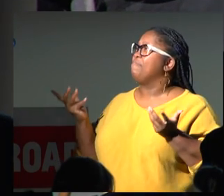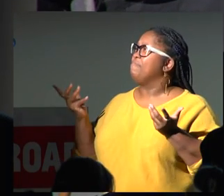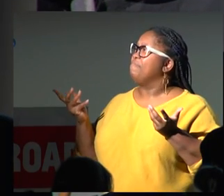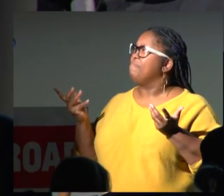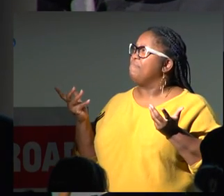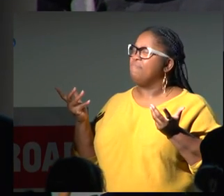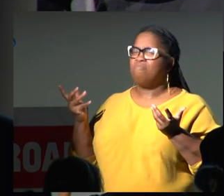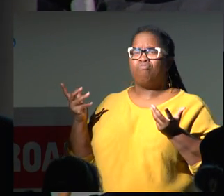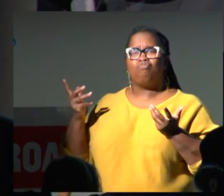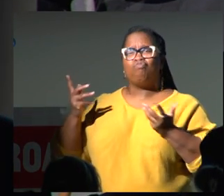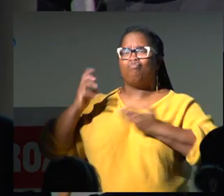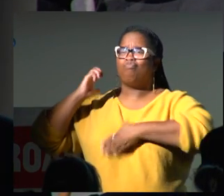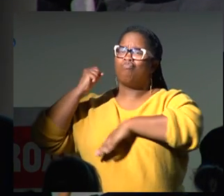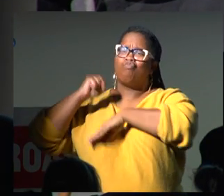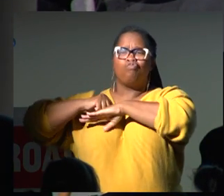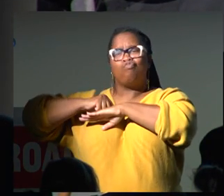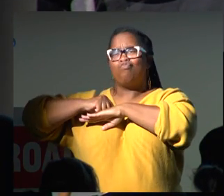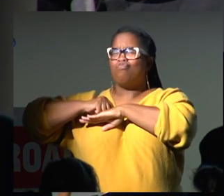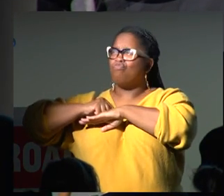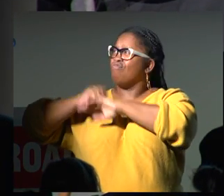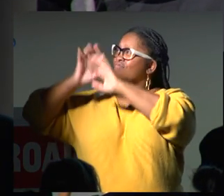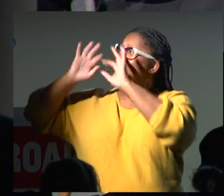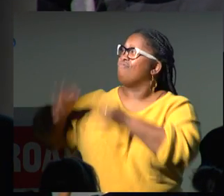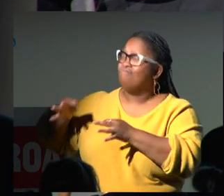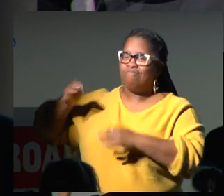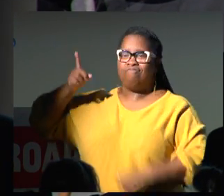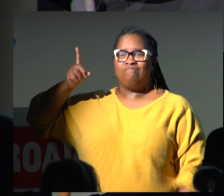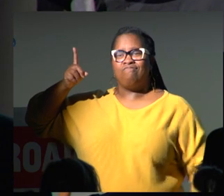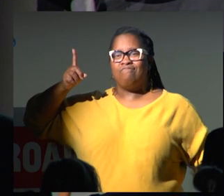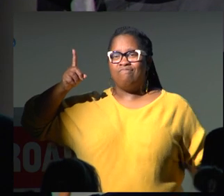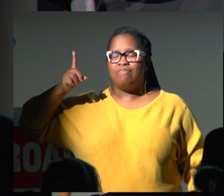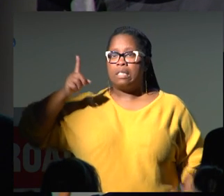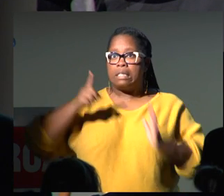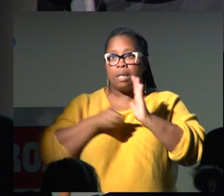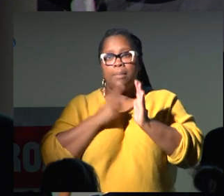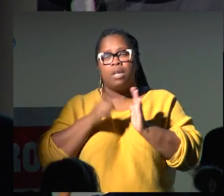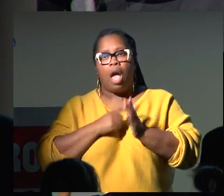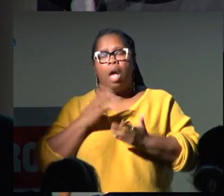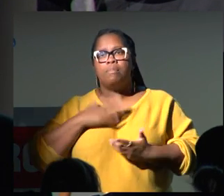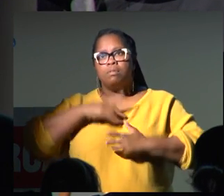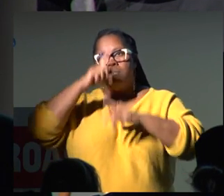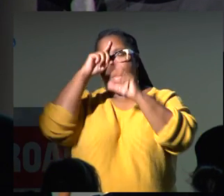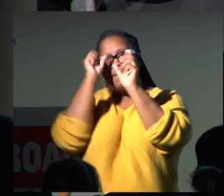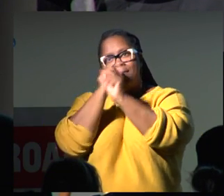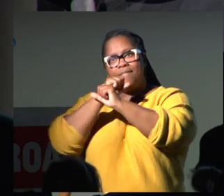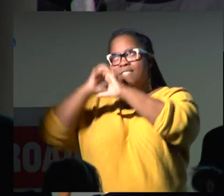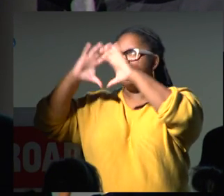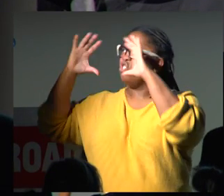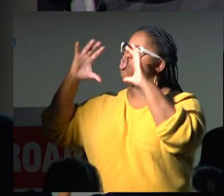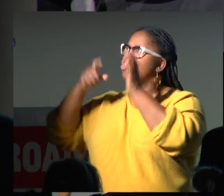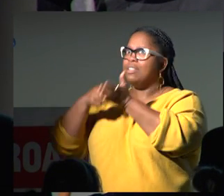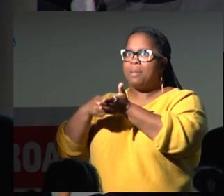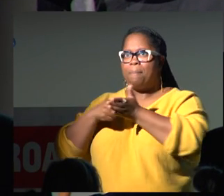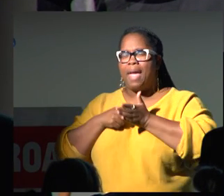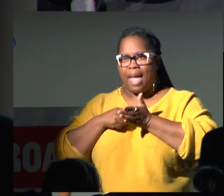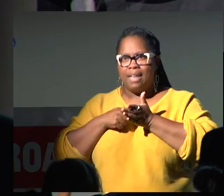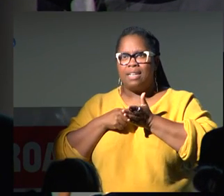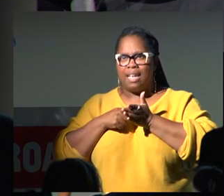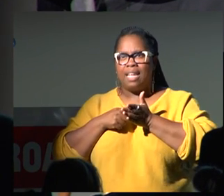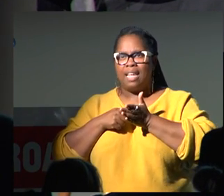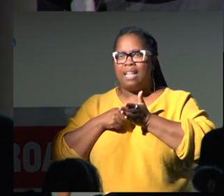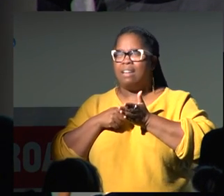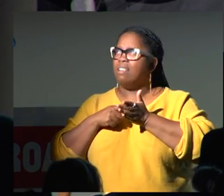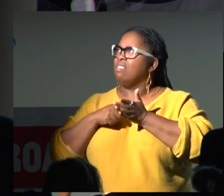is so sturdy, it's so solidified. That there have been times my vision demanded that I